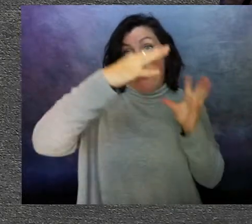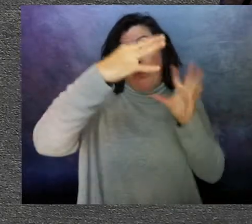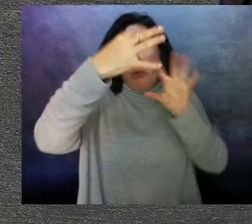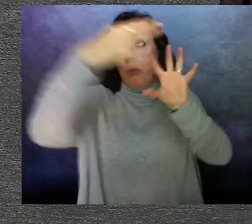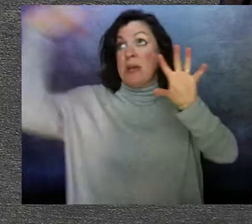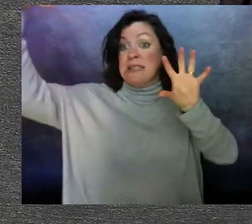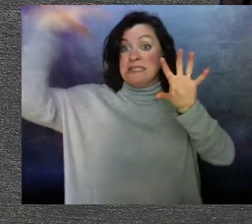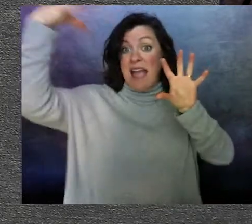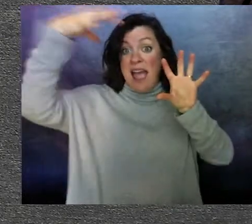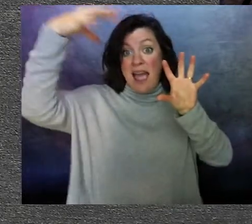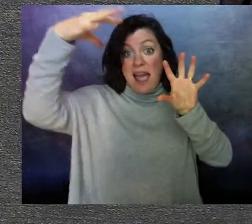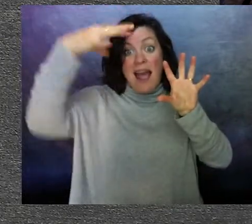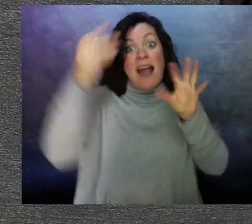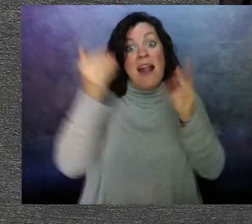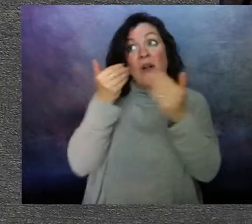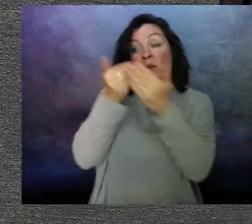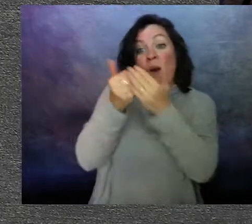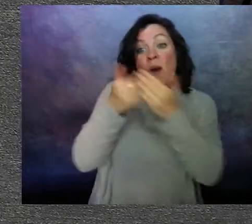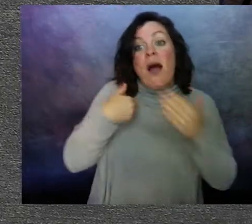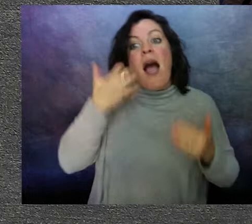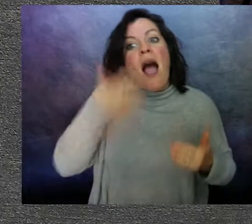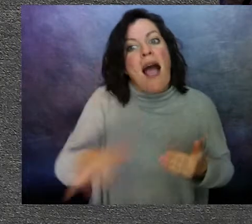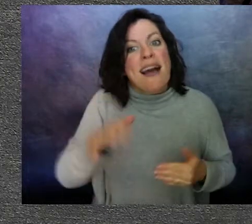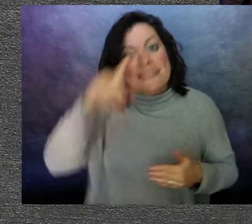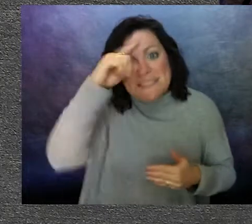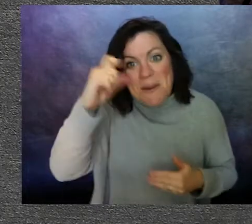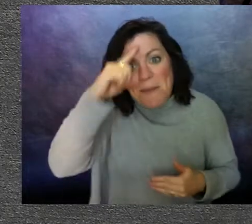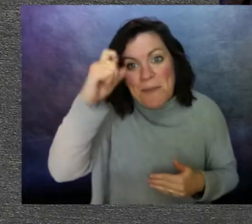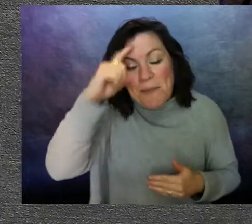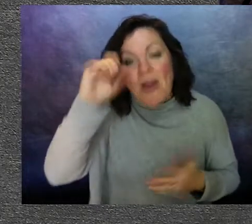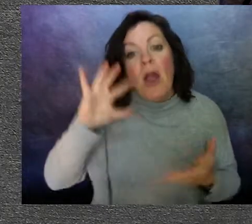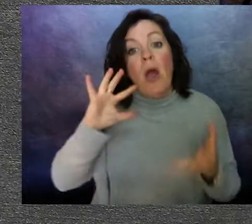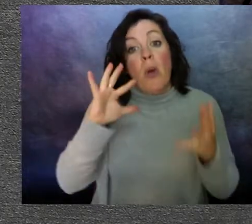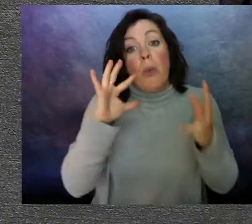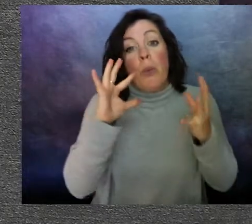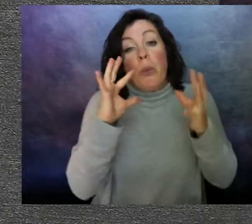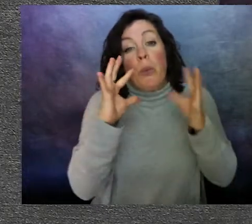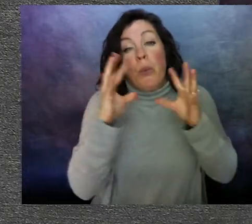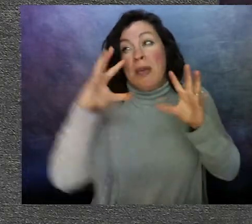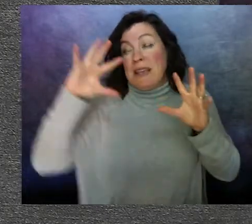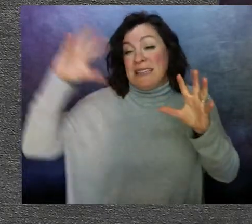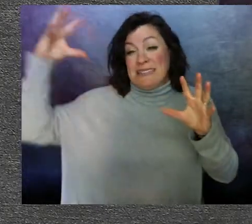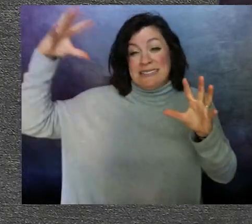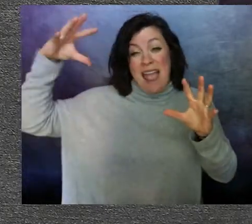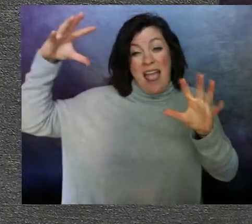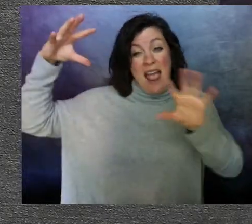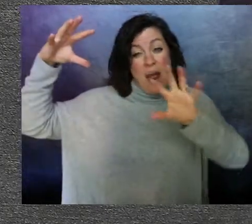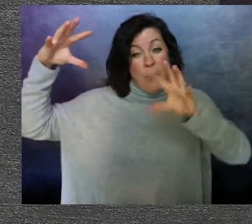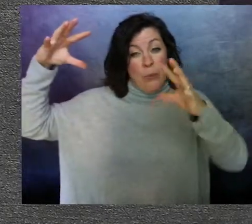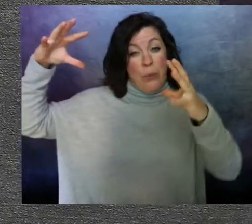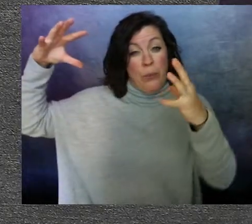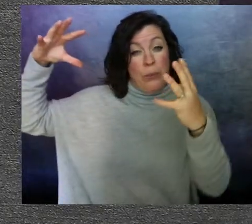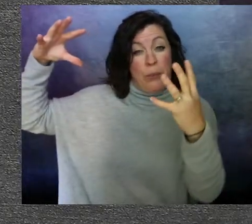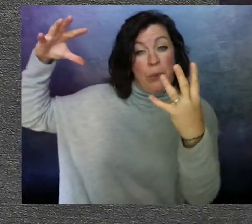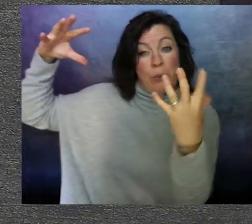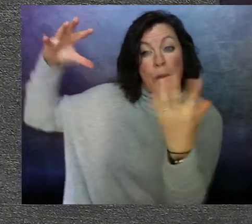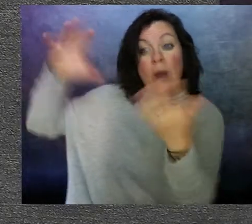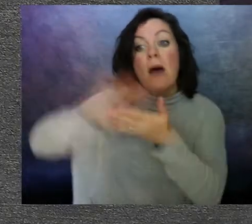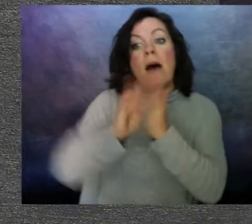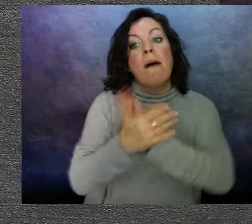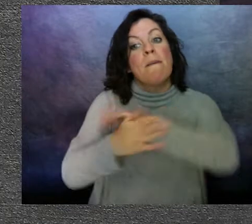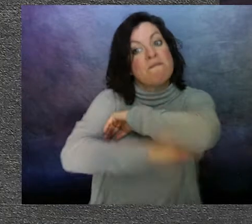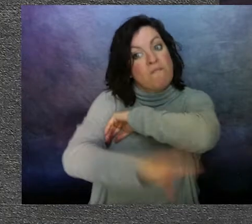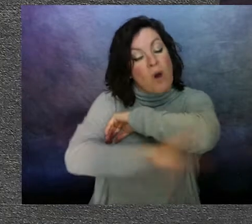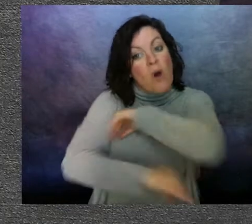sun, we get fall and winter. So cool, right? The four seasons. You know, there are lots of different signs that the seasons are